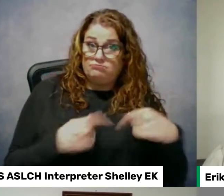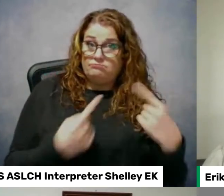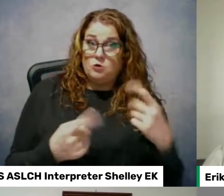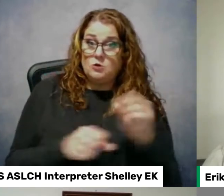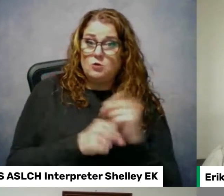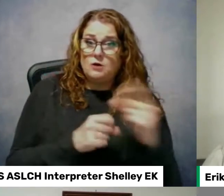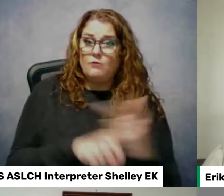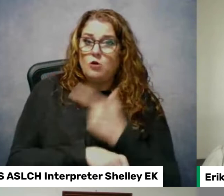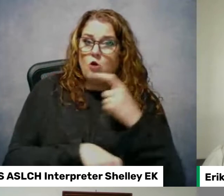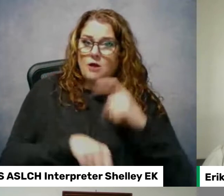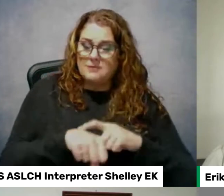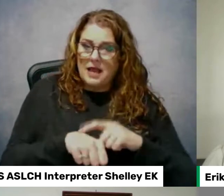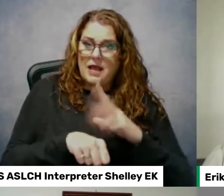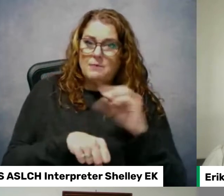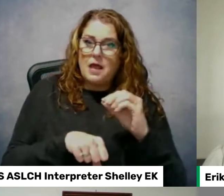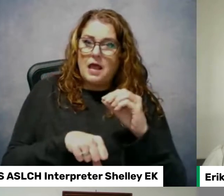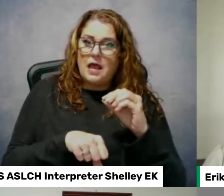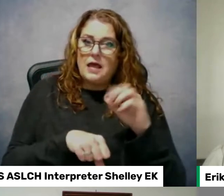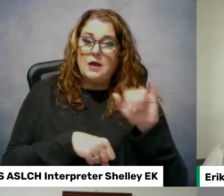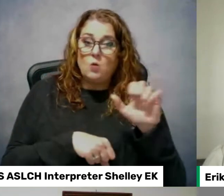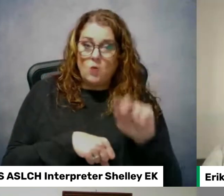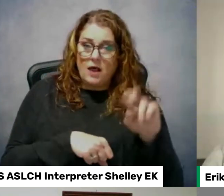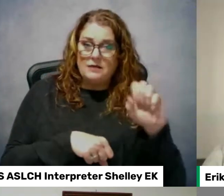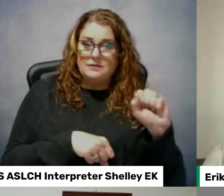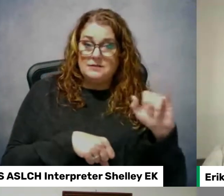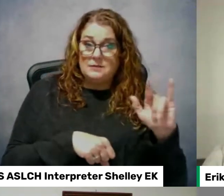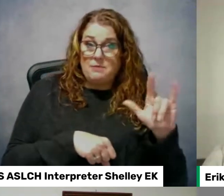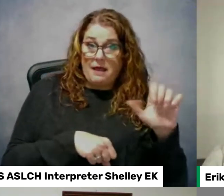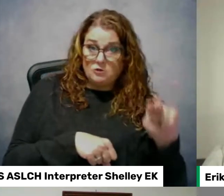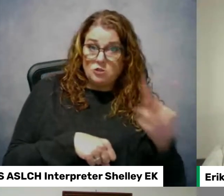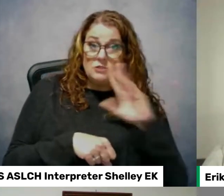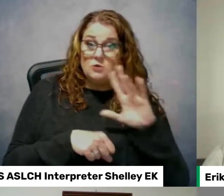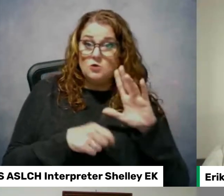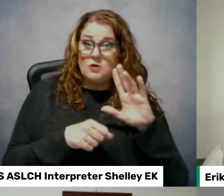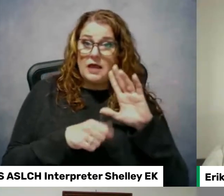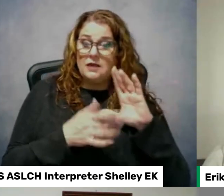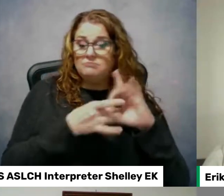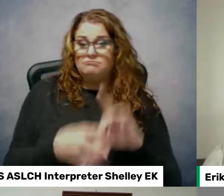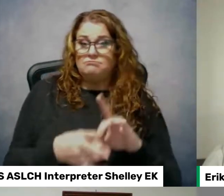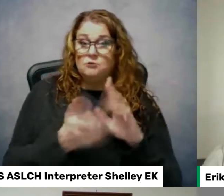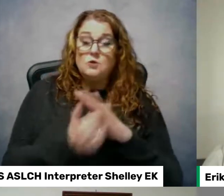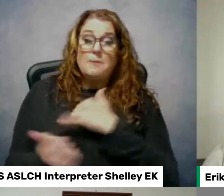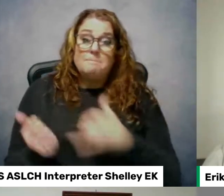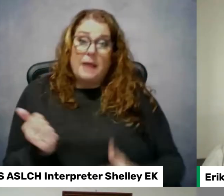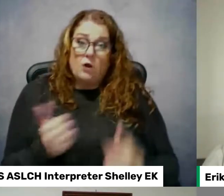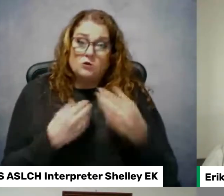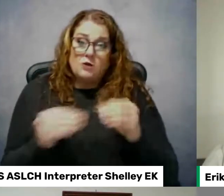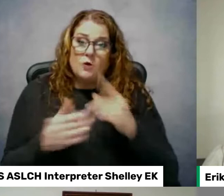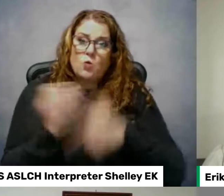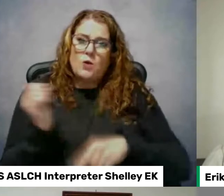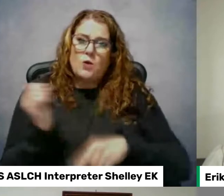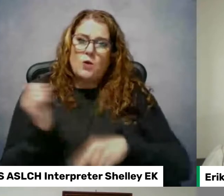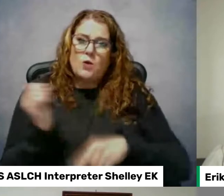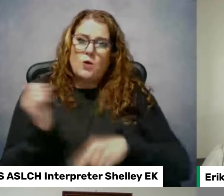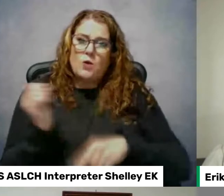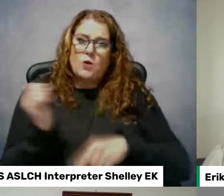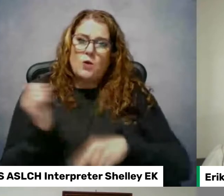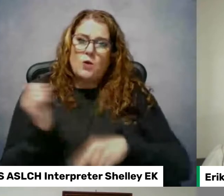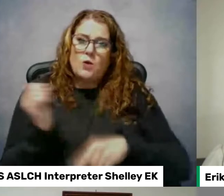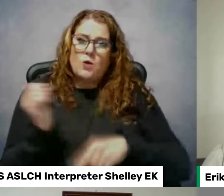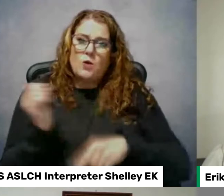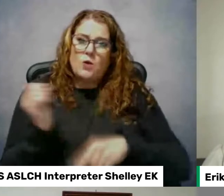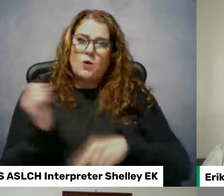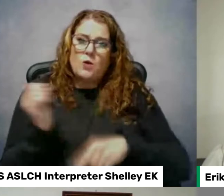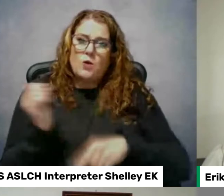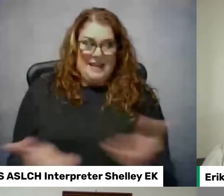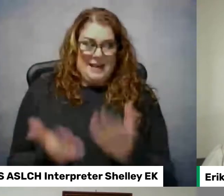so long, and Juan Sebastian, who really helped kind of bring this to the mayor's office, what does it mean for us to be